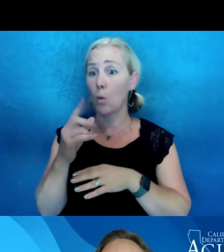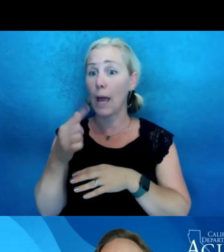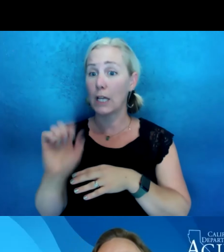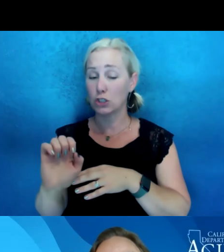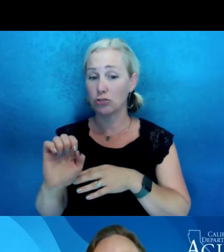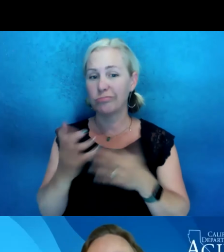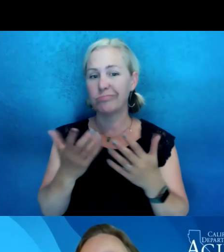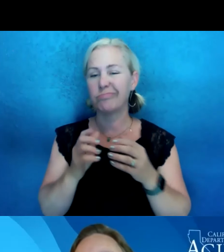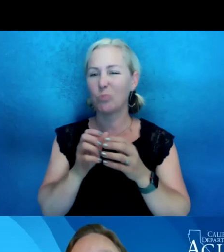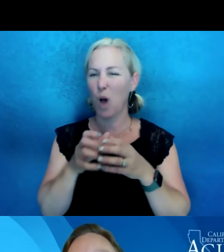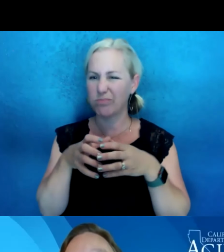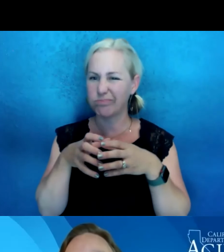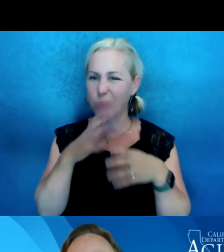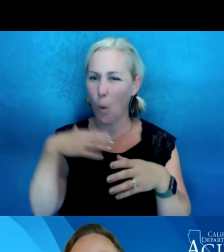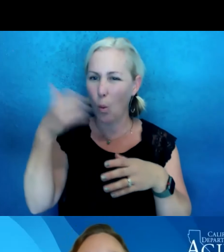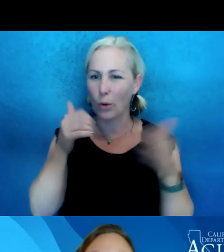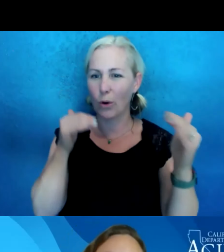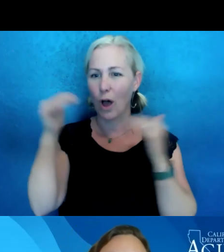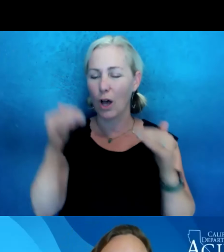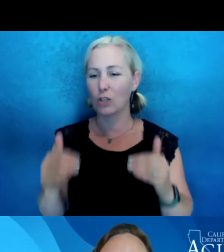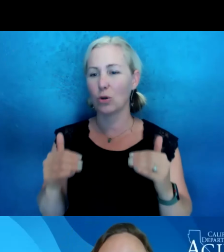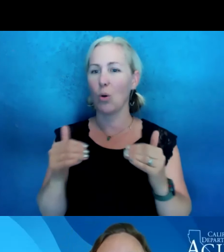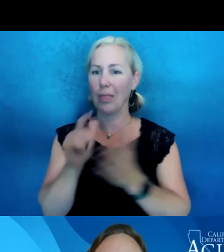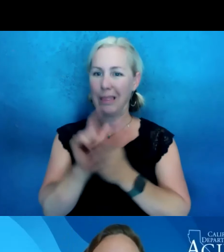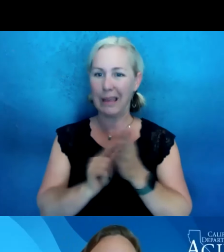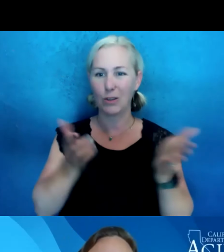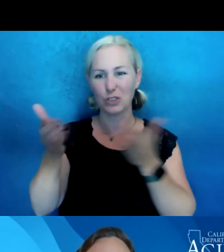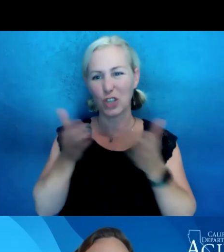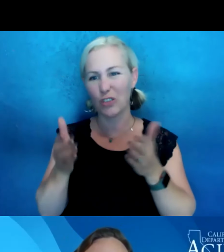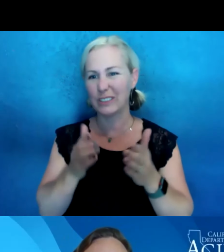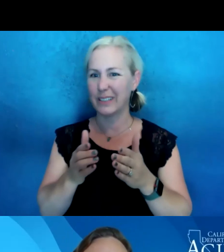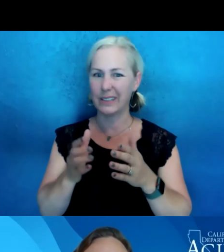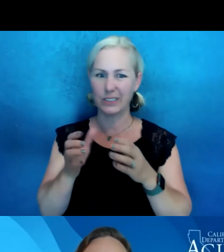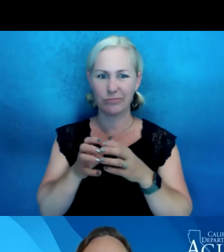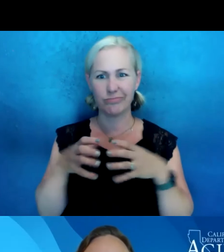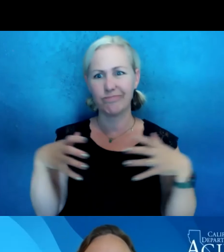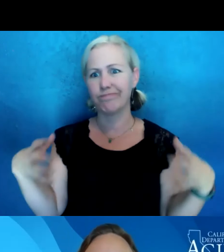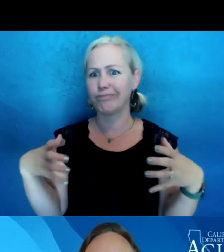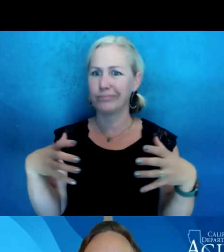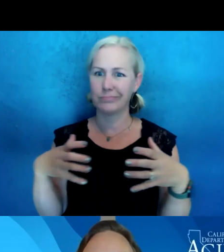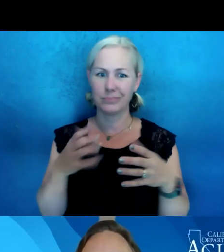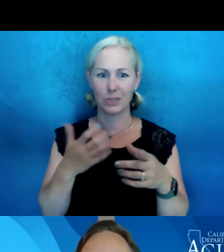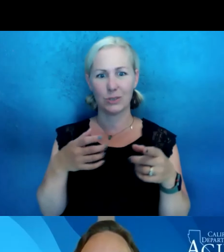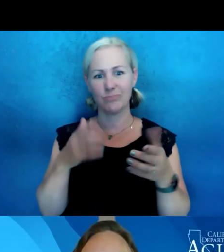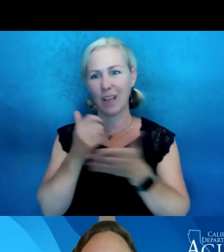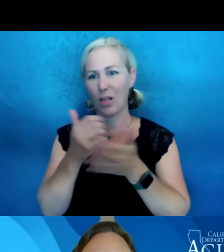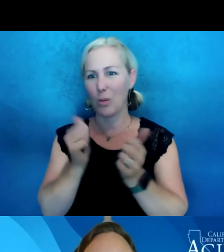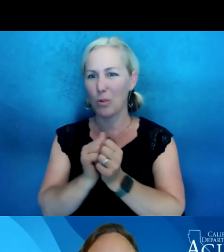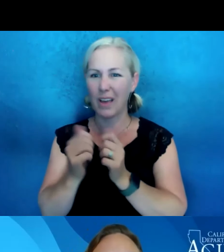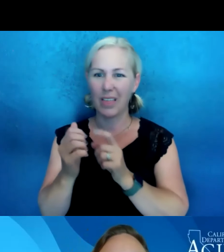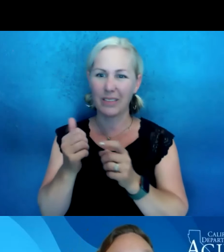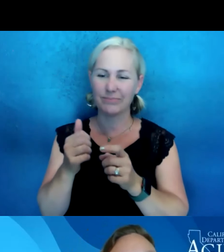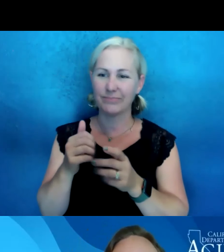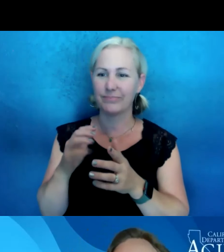older adult legal services to deal with eviction and fraud and other injustices. Continued support for family